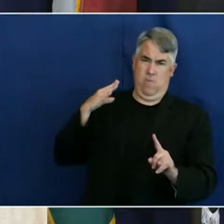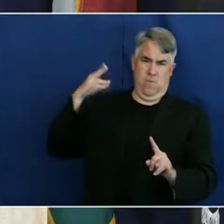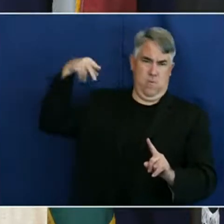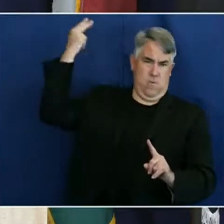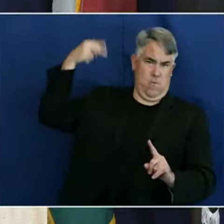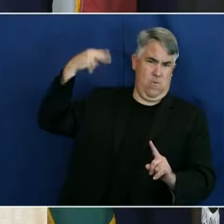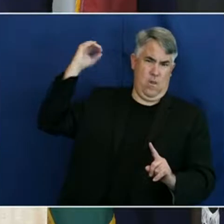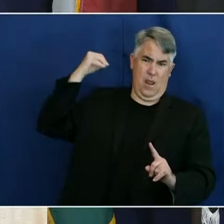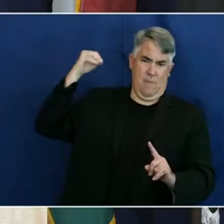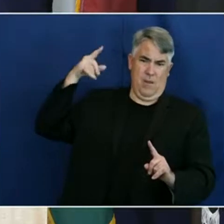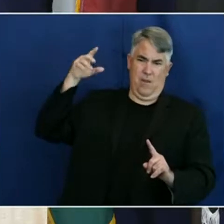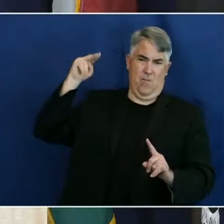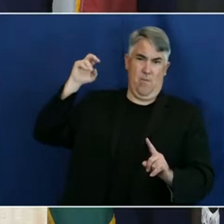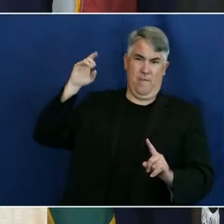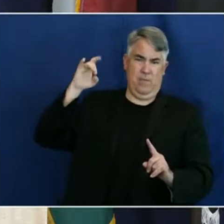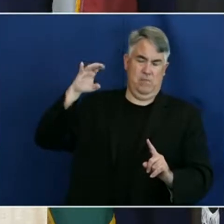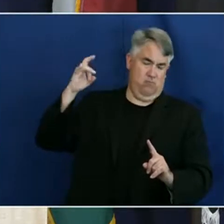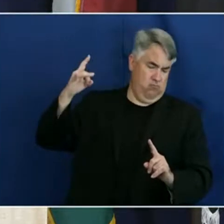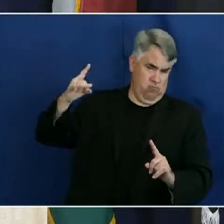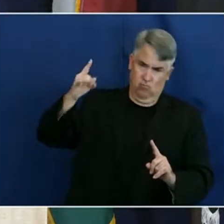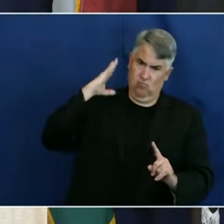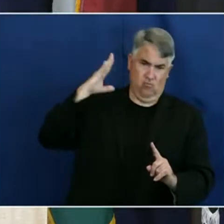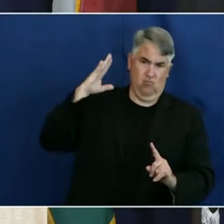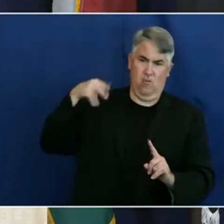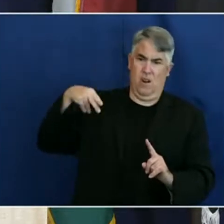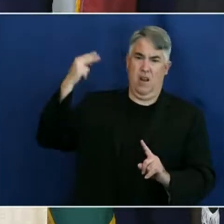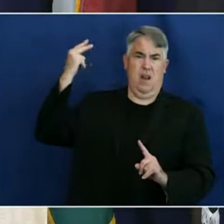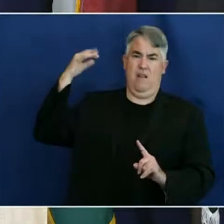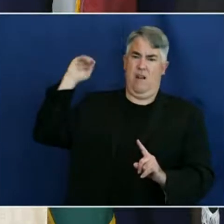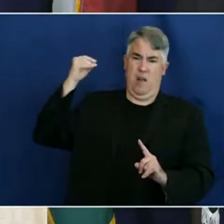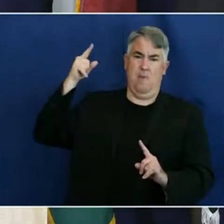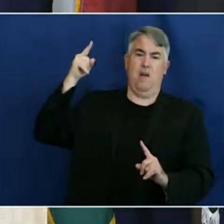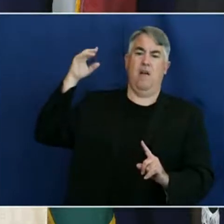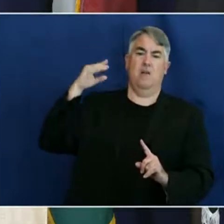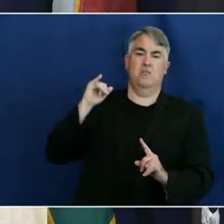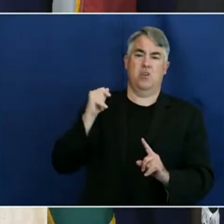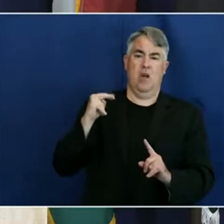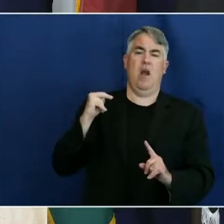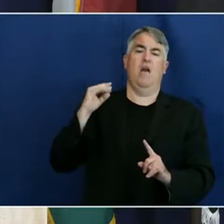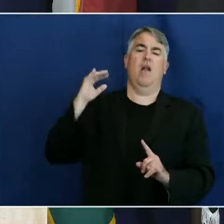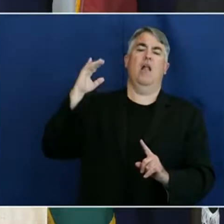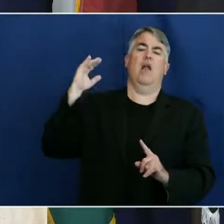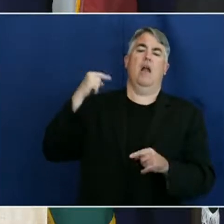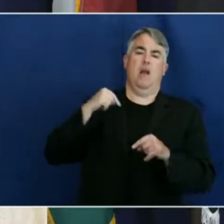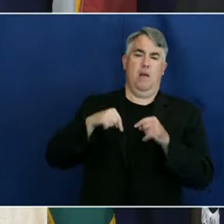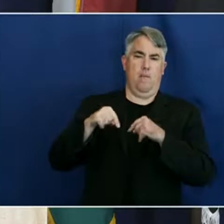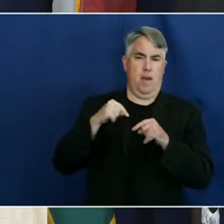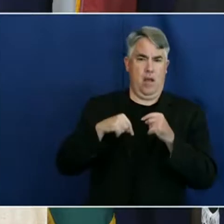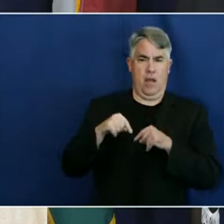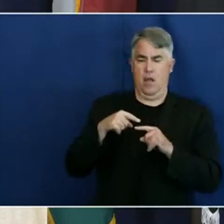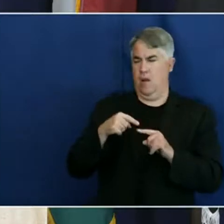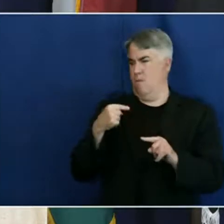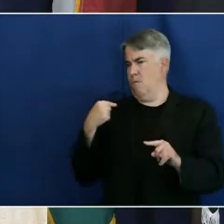in November, December, and the first week or so of January, we would have to go back and look at